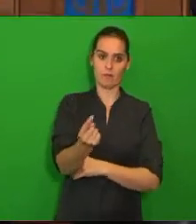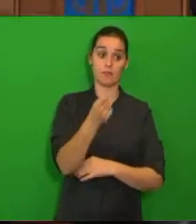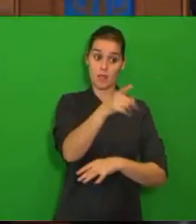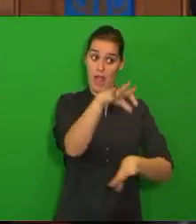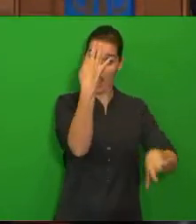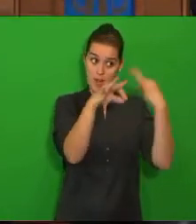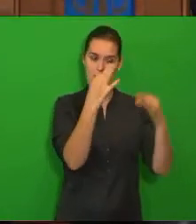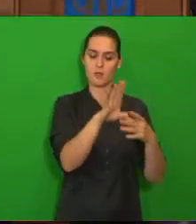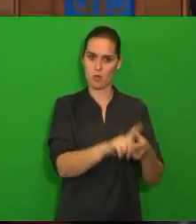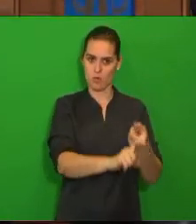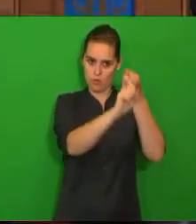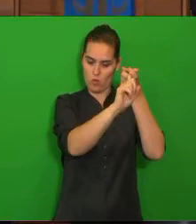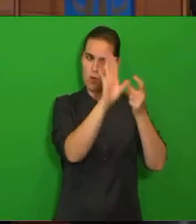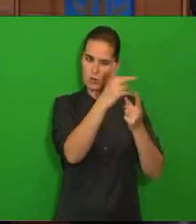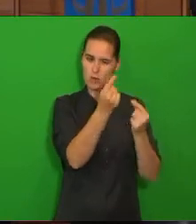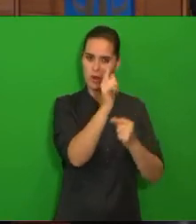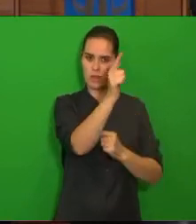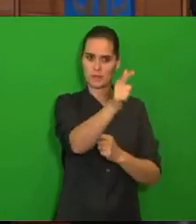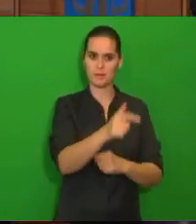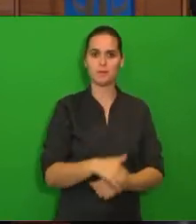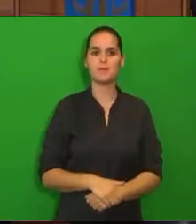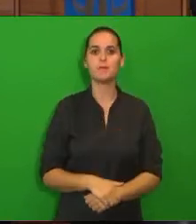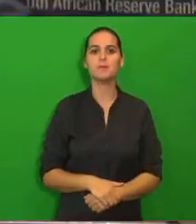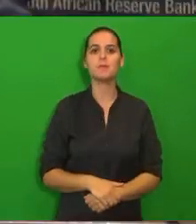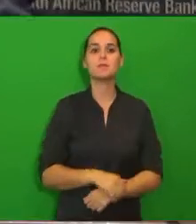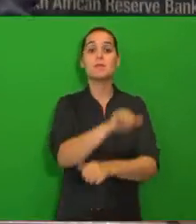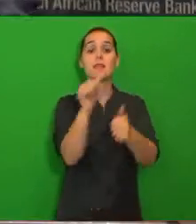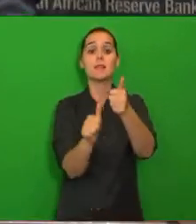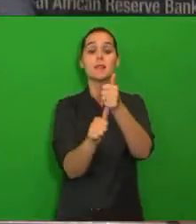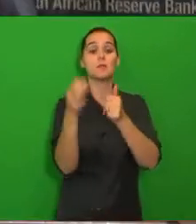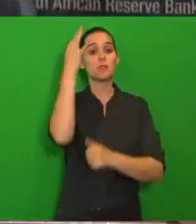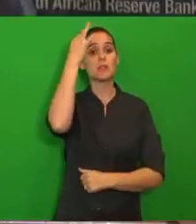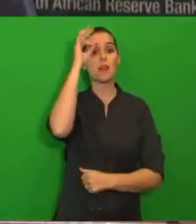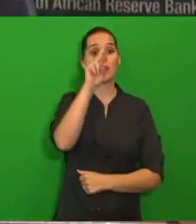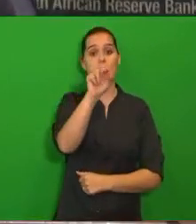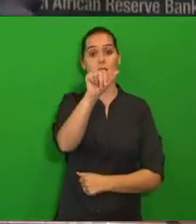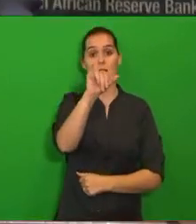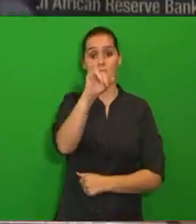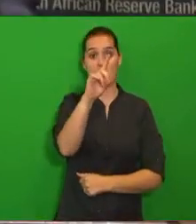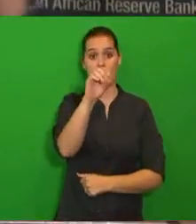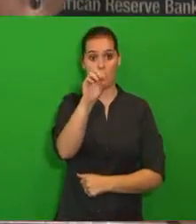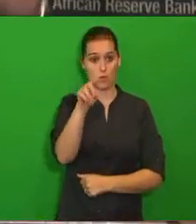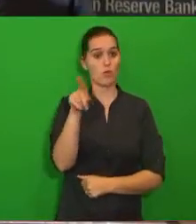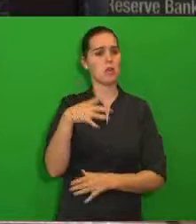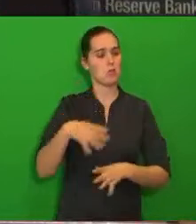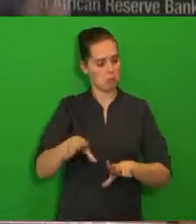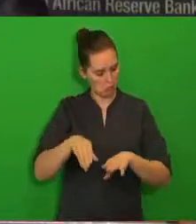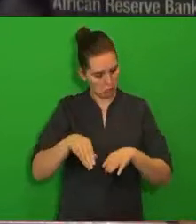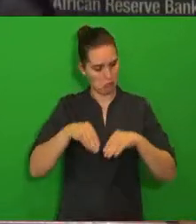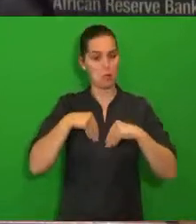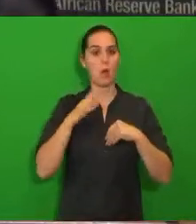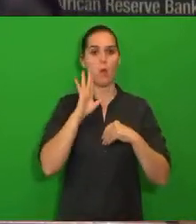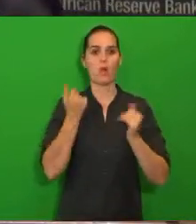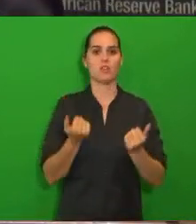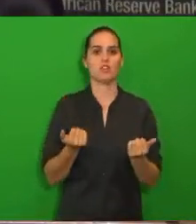will deal with them later. Deputy Governor Naidu is willing and able to serve.